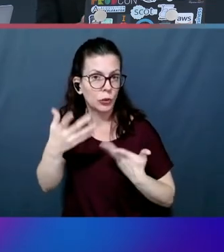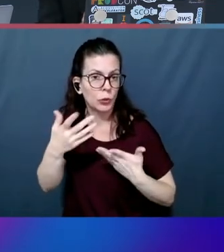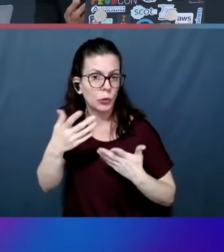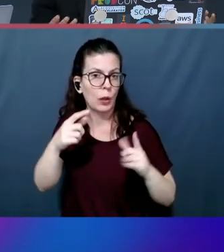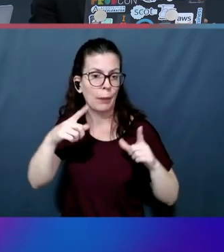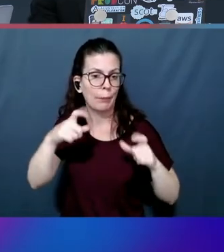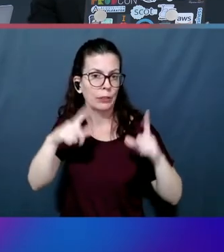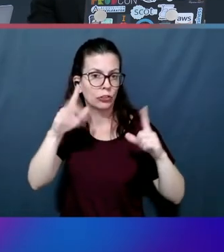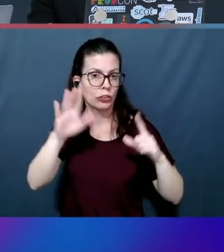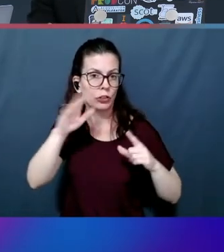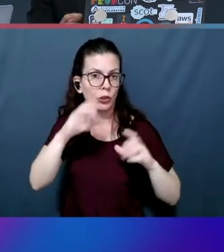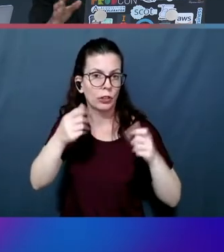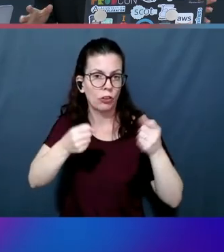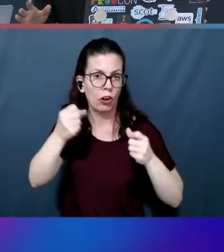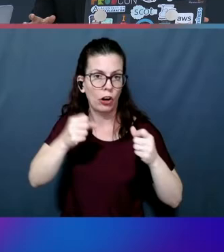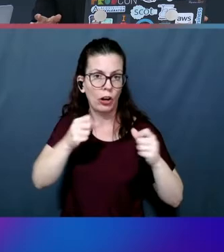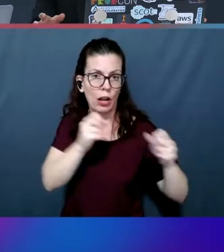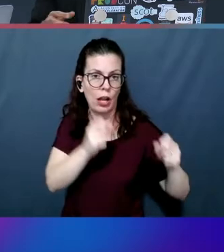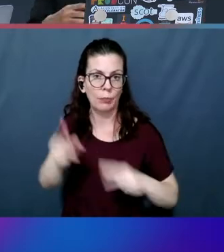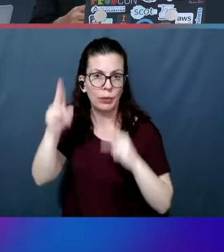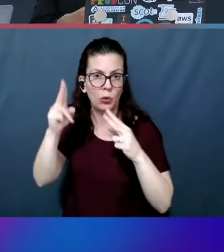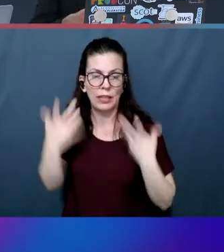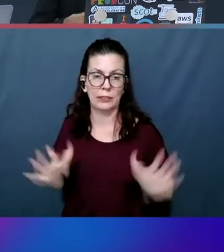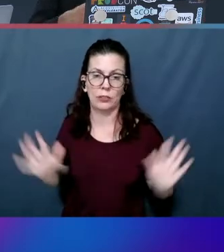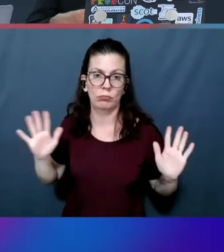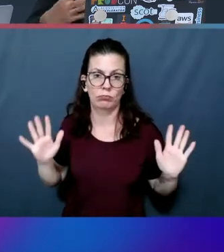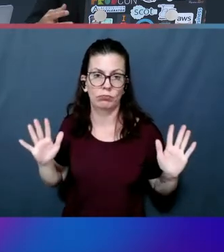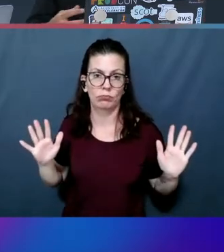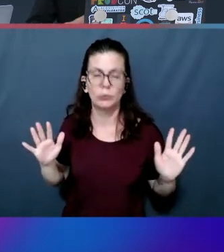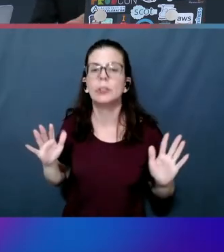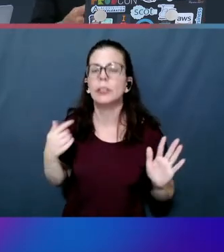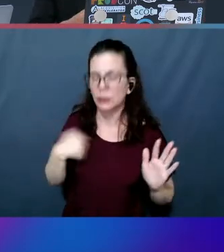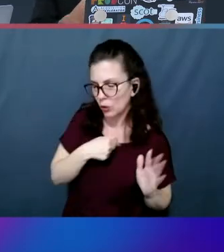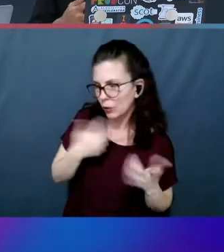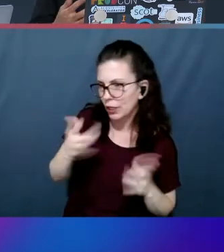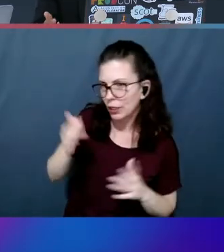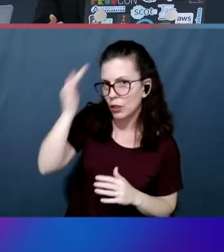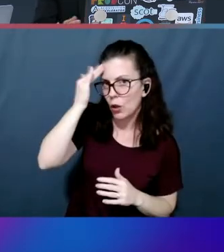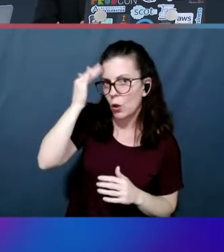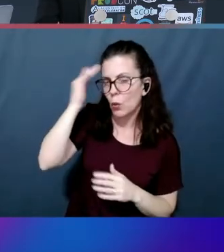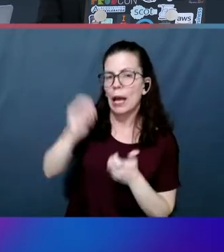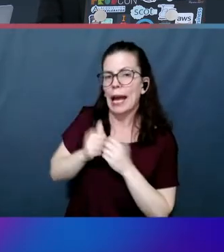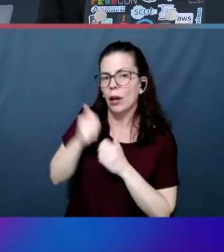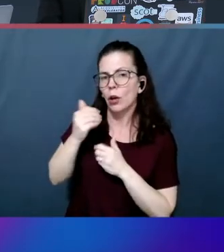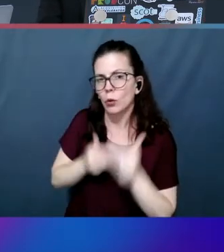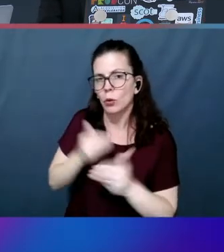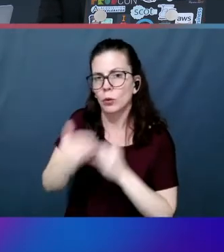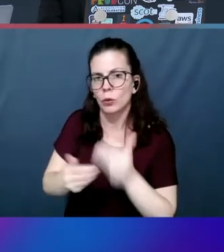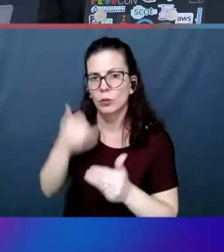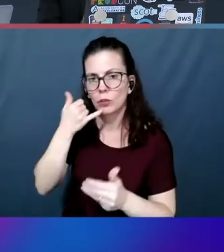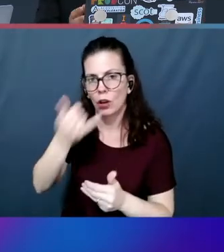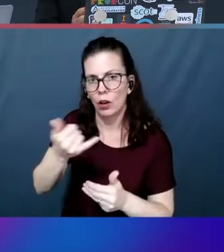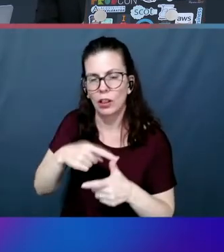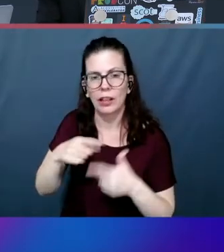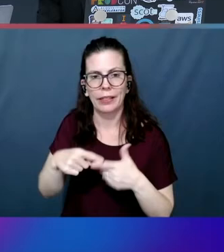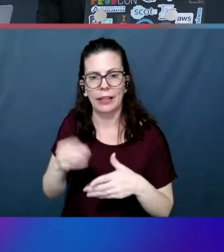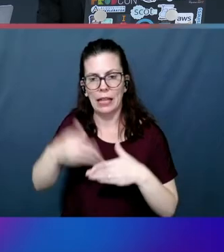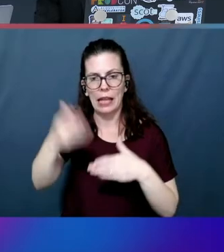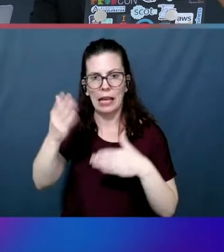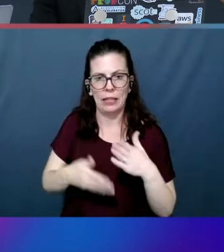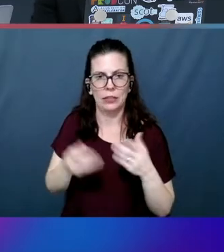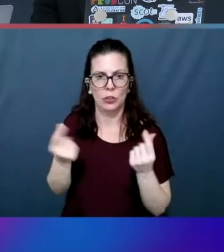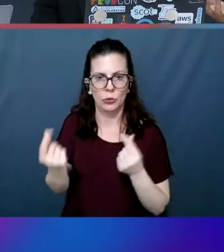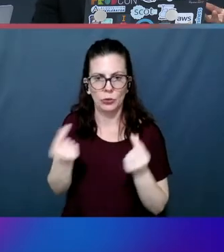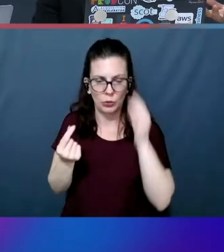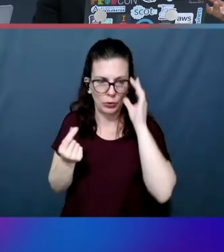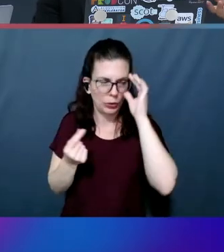it, and that's all the information that we need. So we know how the call progressed and what was the end state that was. Actually, it can be used for